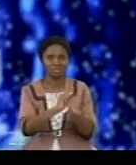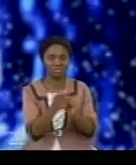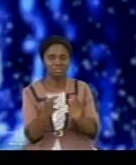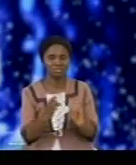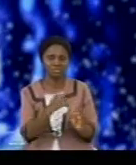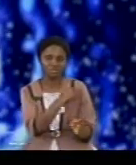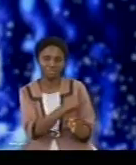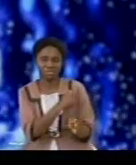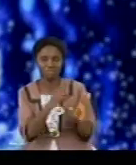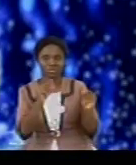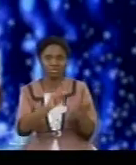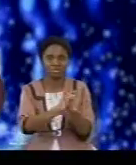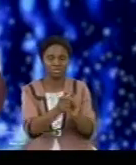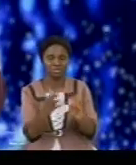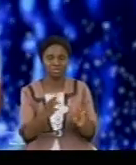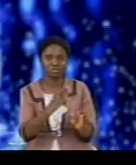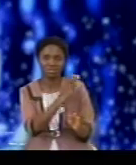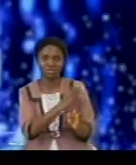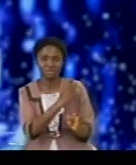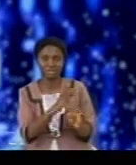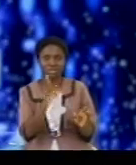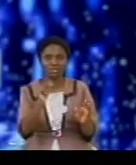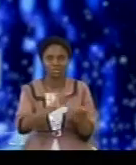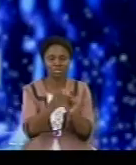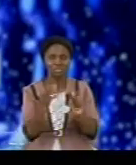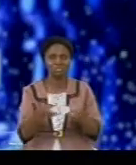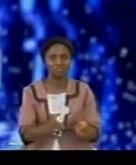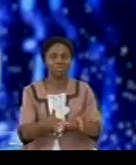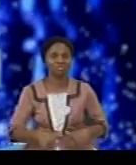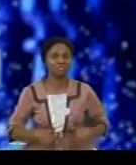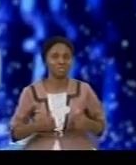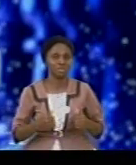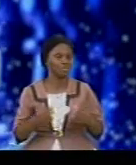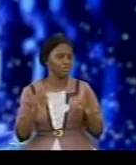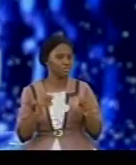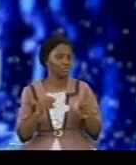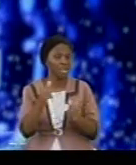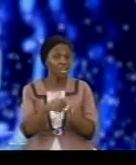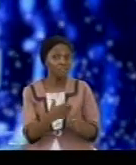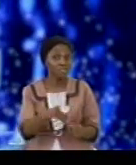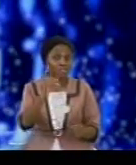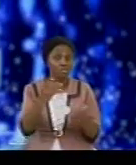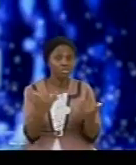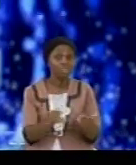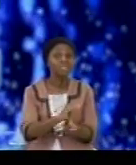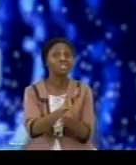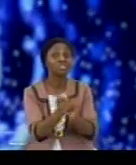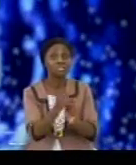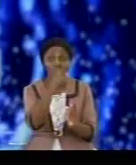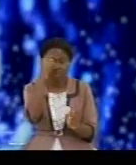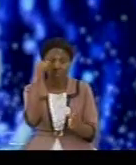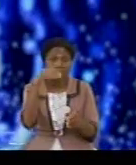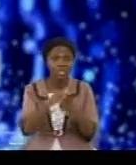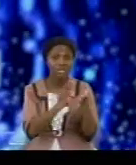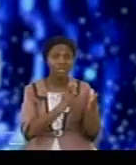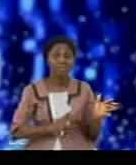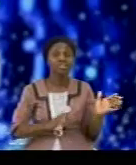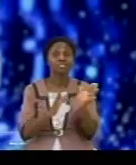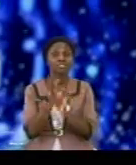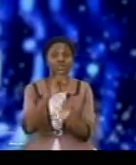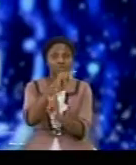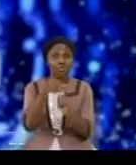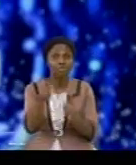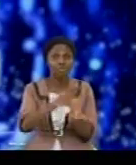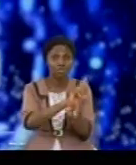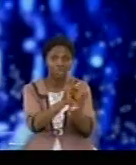change of way of life. No. Everything must now change, because in Christ Jesus, when you repent,